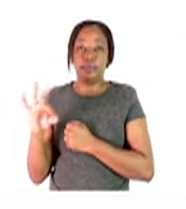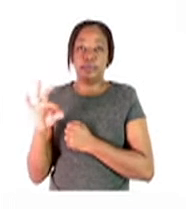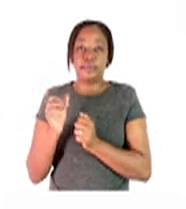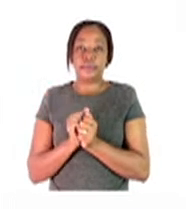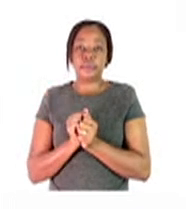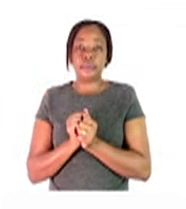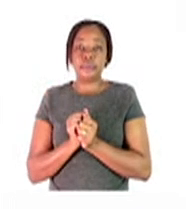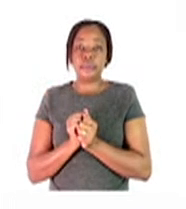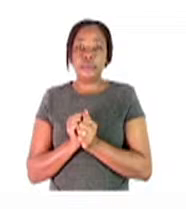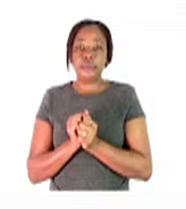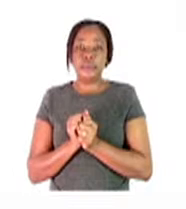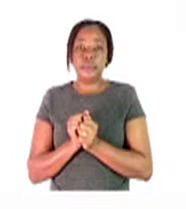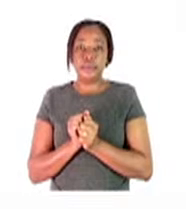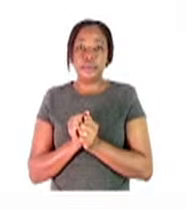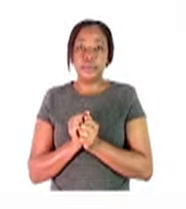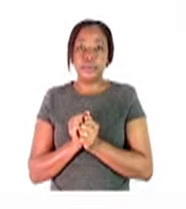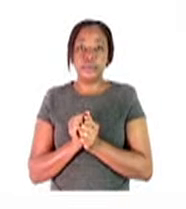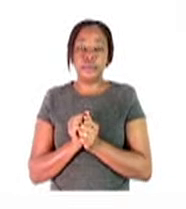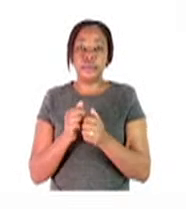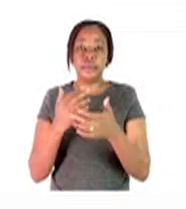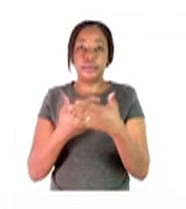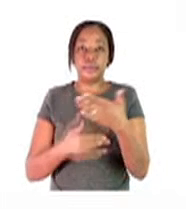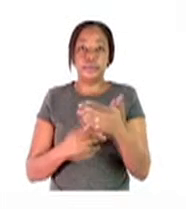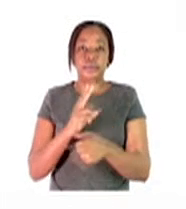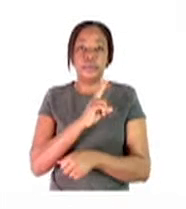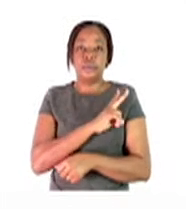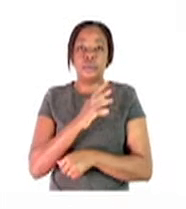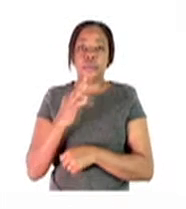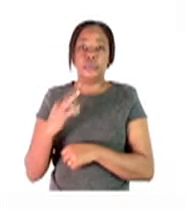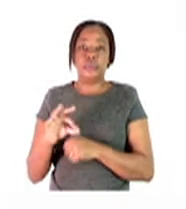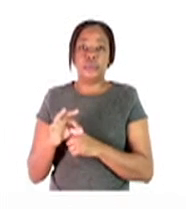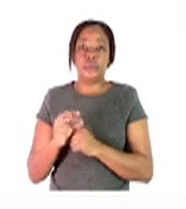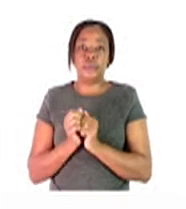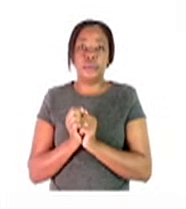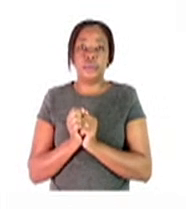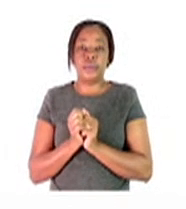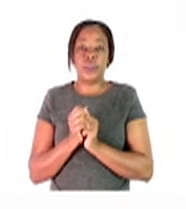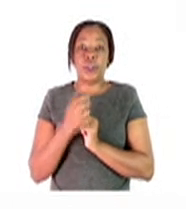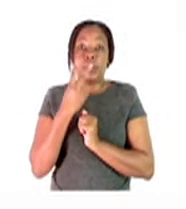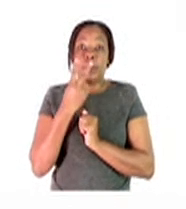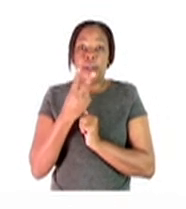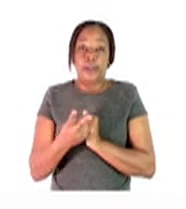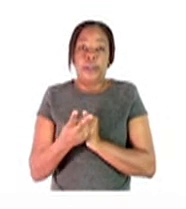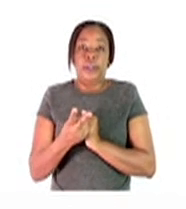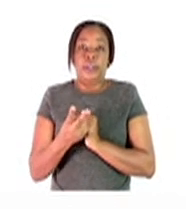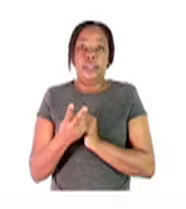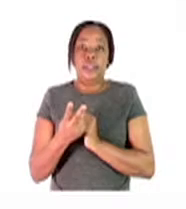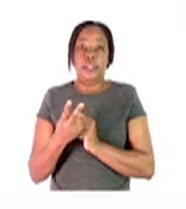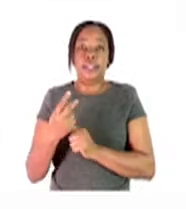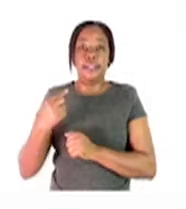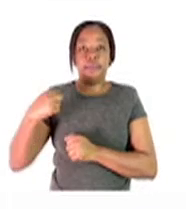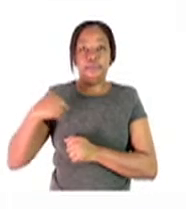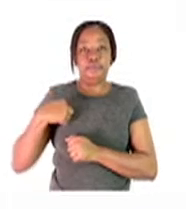Okay, so on page 29, we are going to look at gender. What is